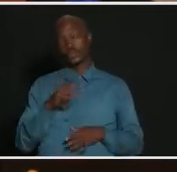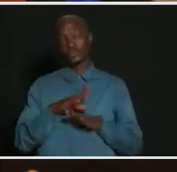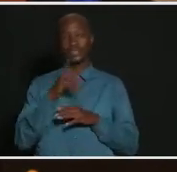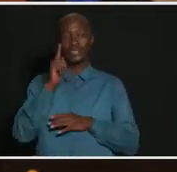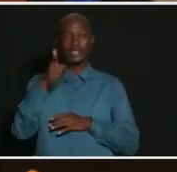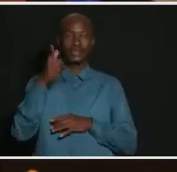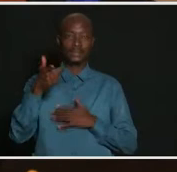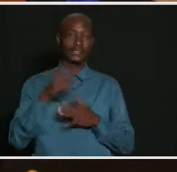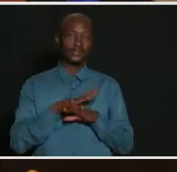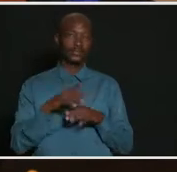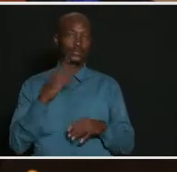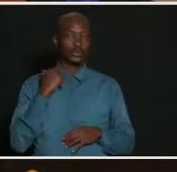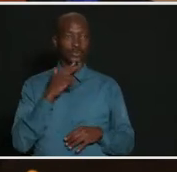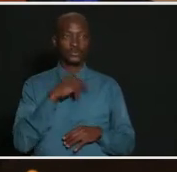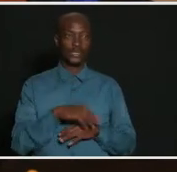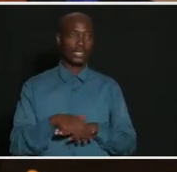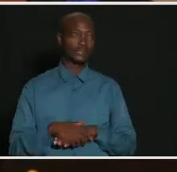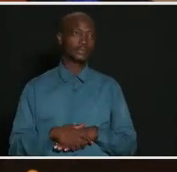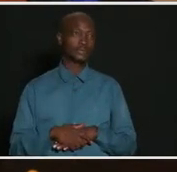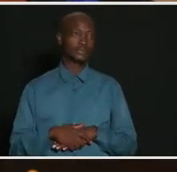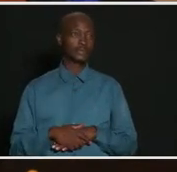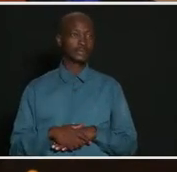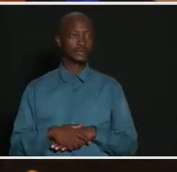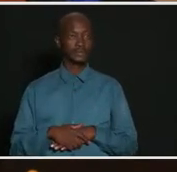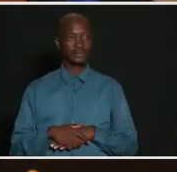that later it's not going to be nice